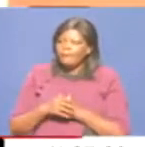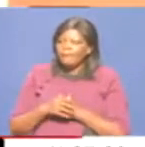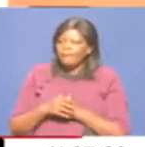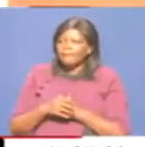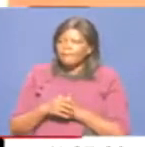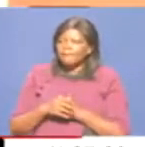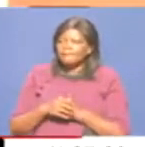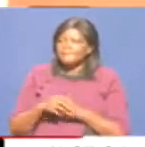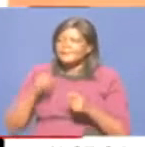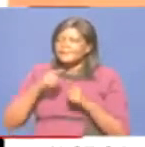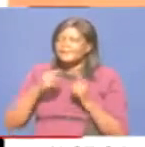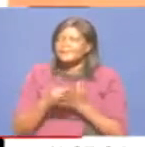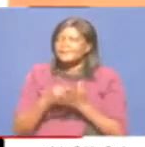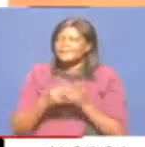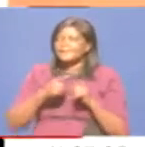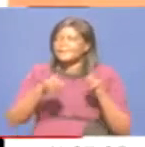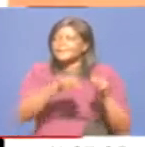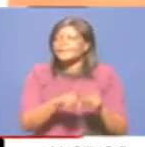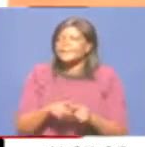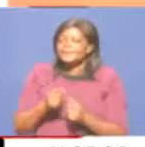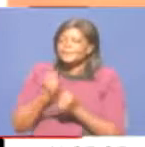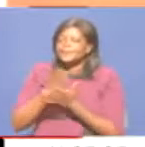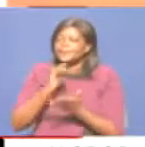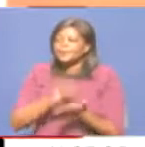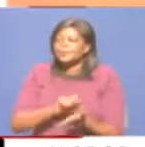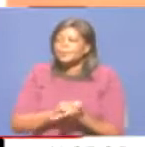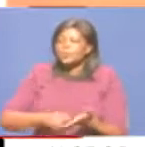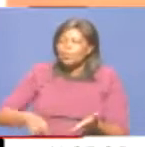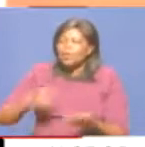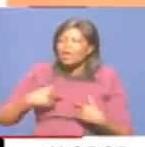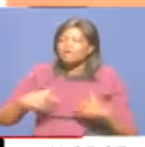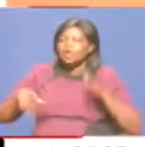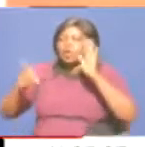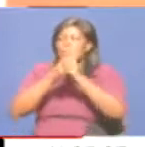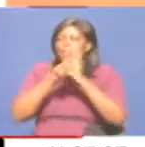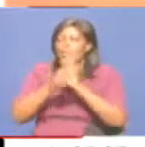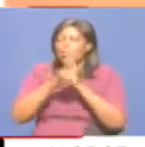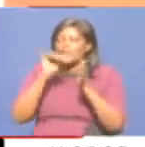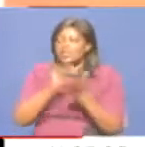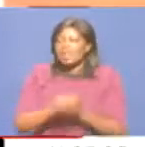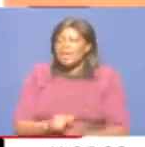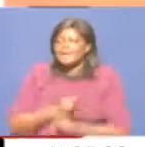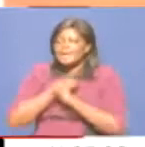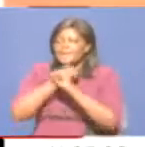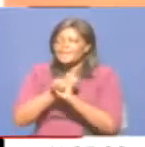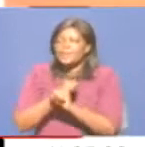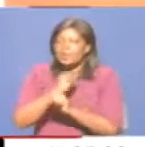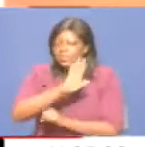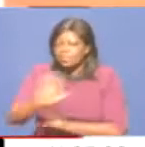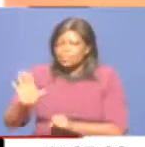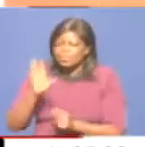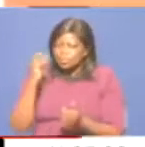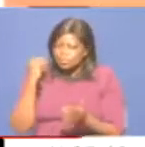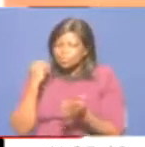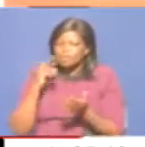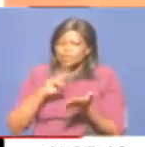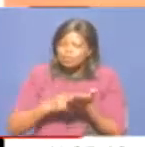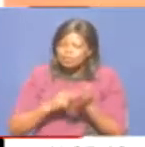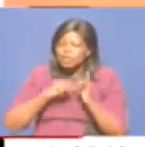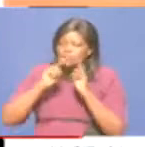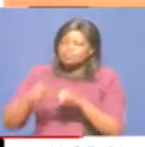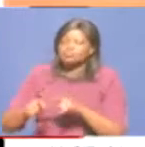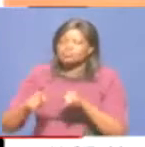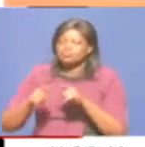division of revenue, but also ensuring that we have laws in place that protect those resources that have gone to the county. And